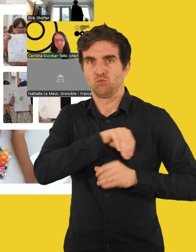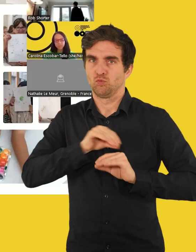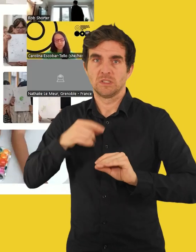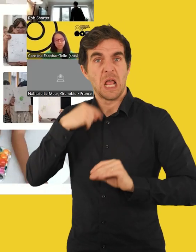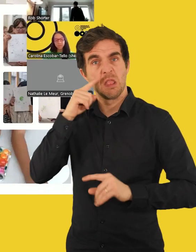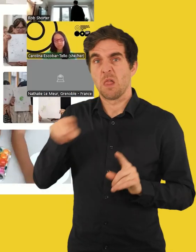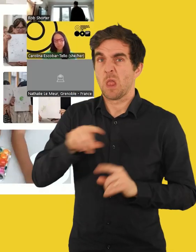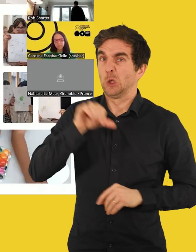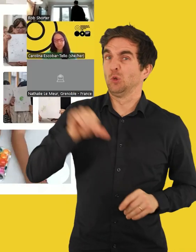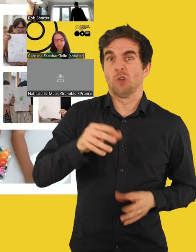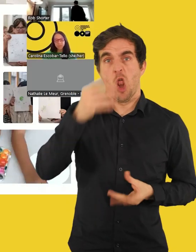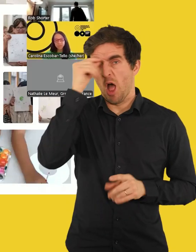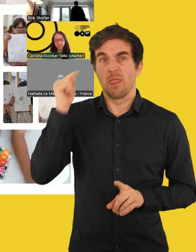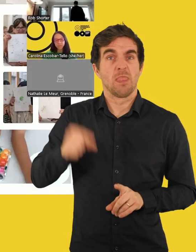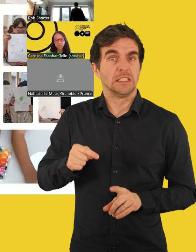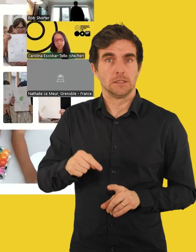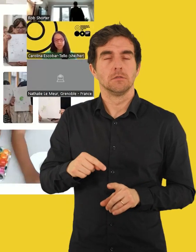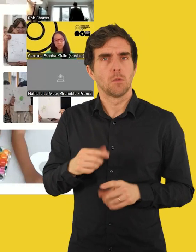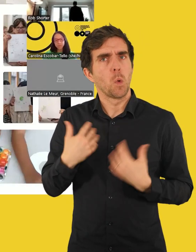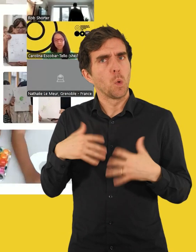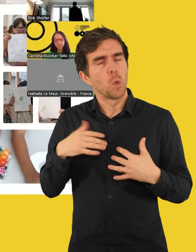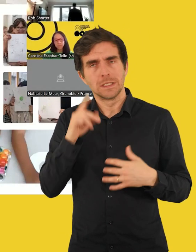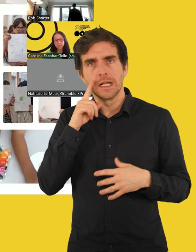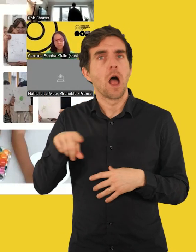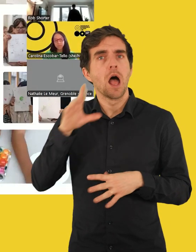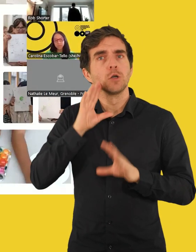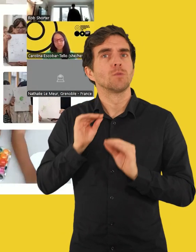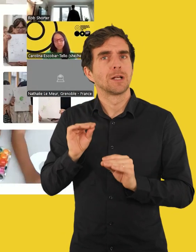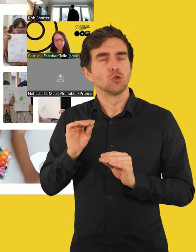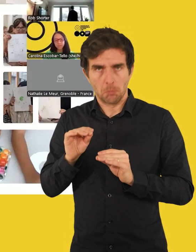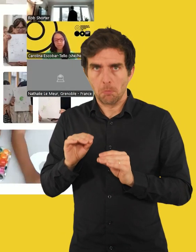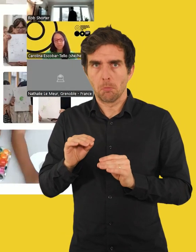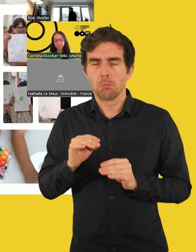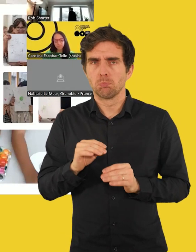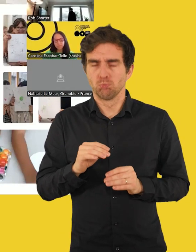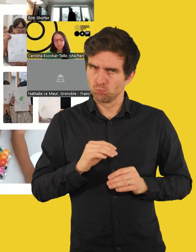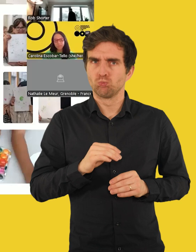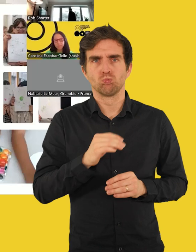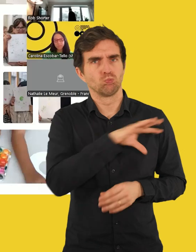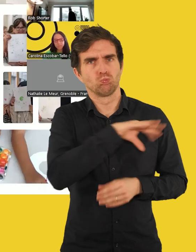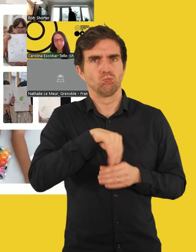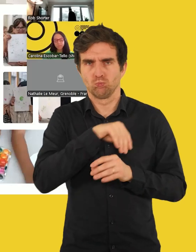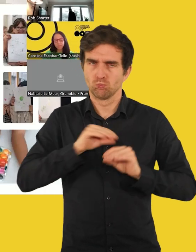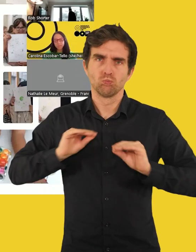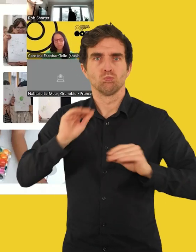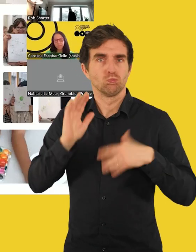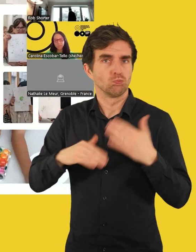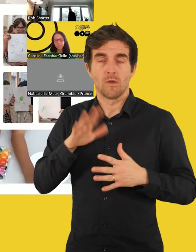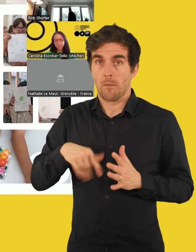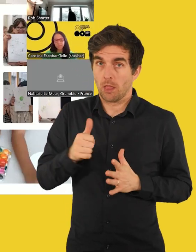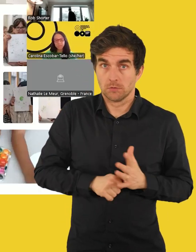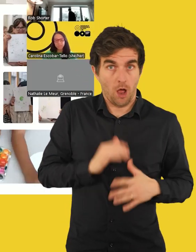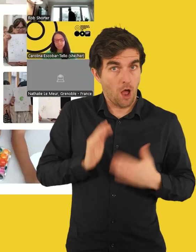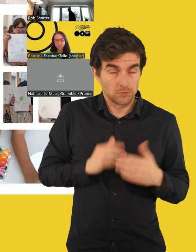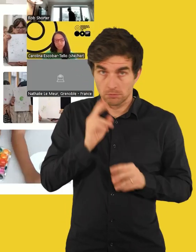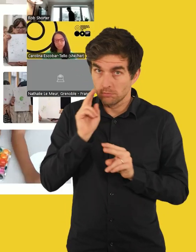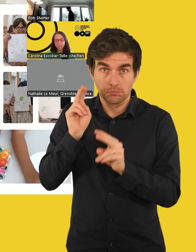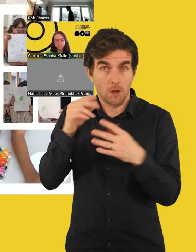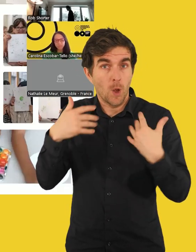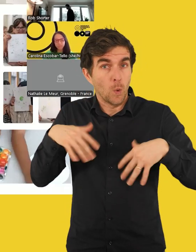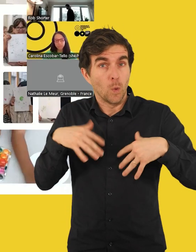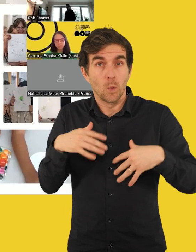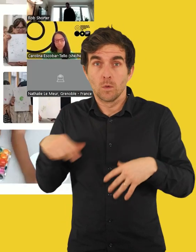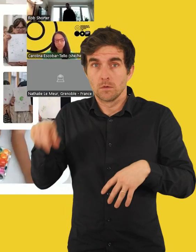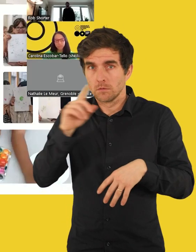my classroom. I think this is what the students should learn. And the pioneers in education have been really inspiring to us right